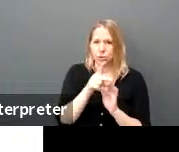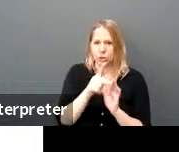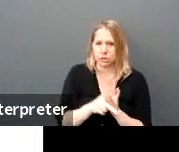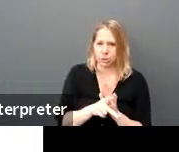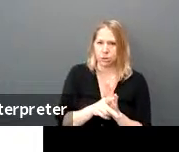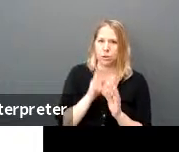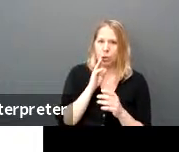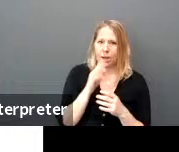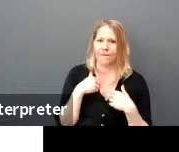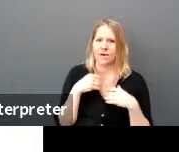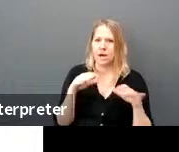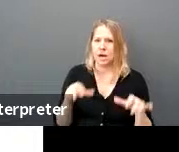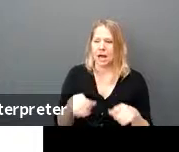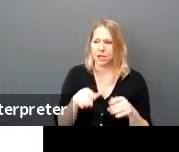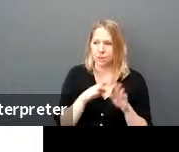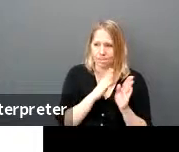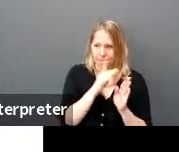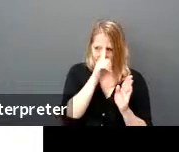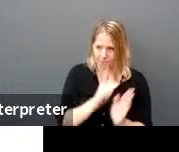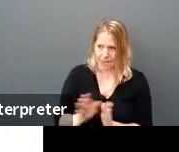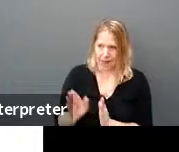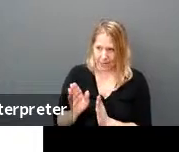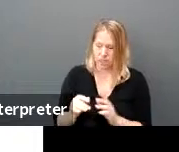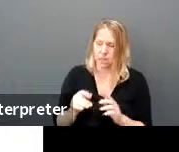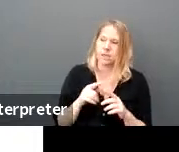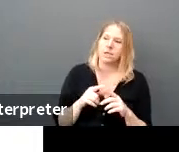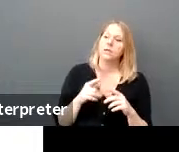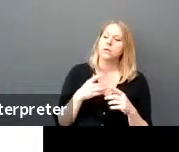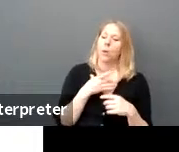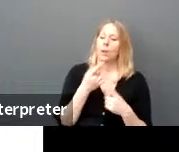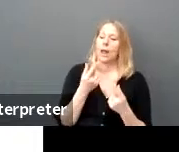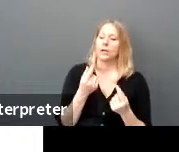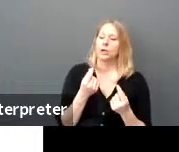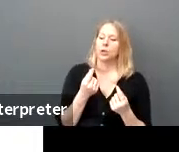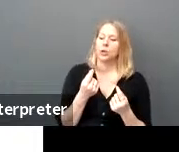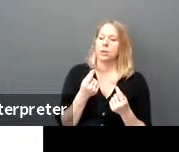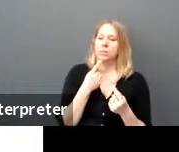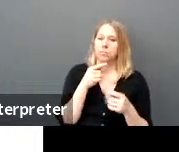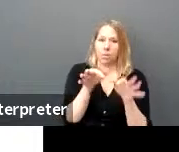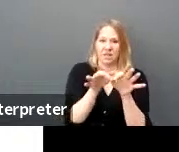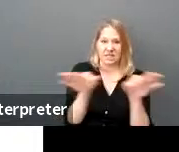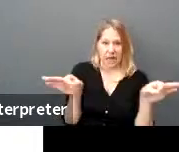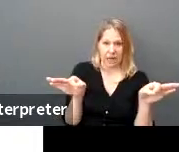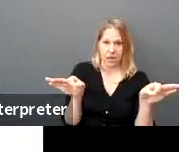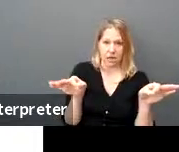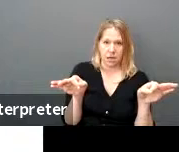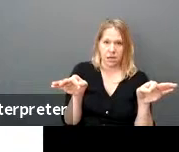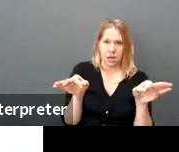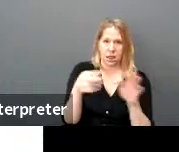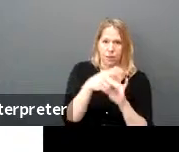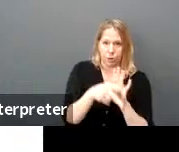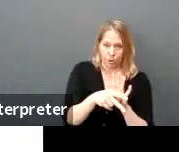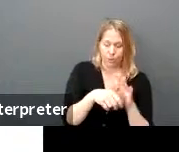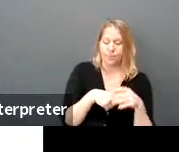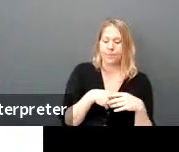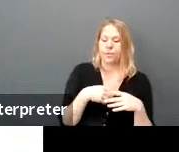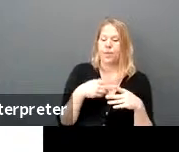an action plan. So our presentation this evening, what I would like to do is state the principle and then kind of go through the high points of